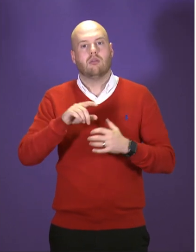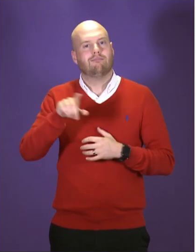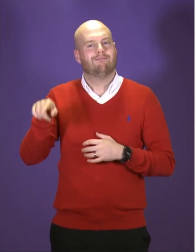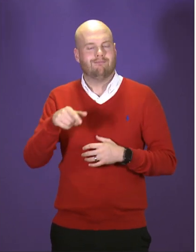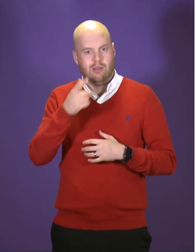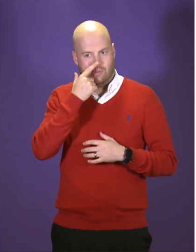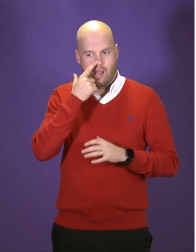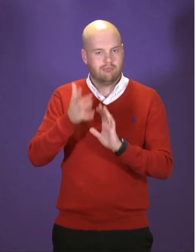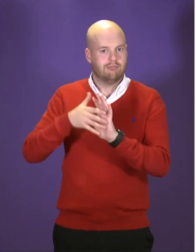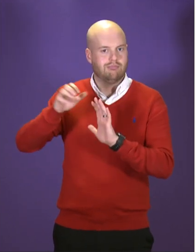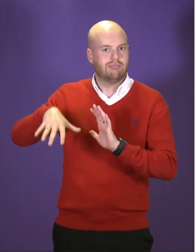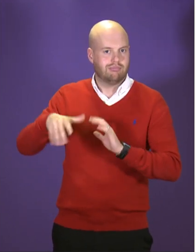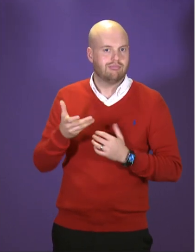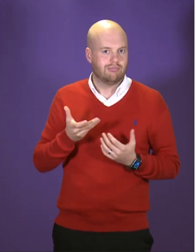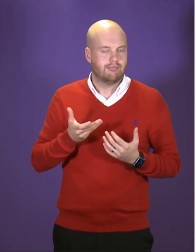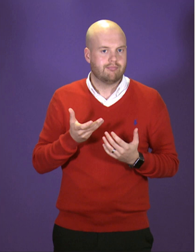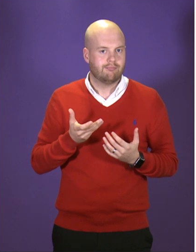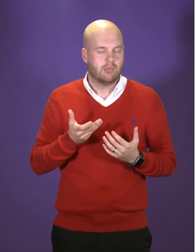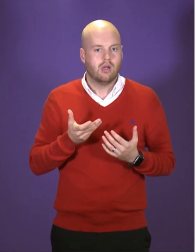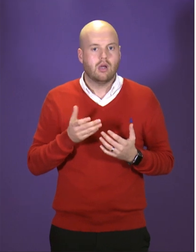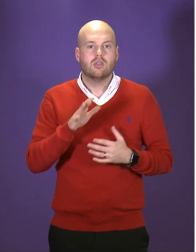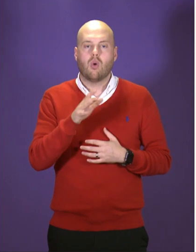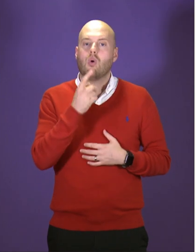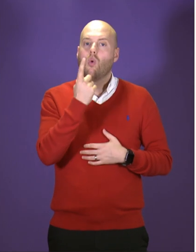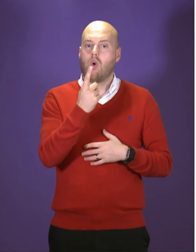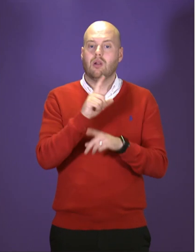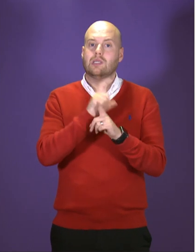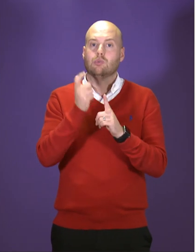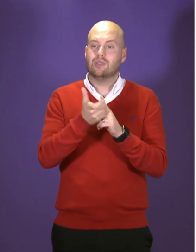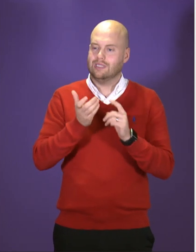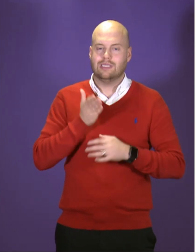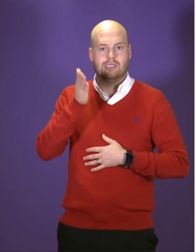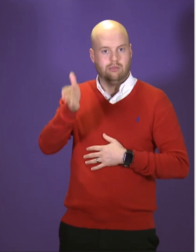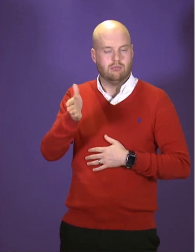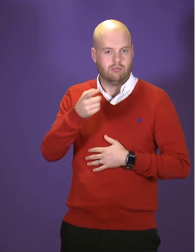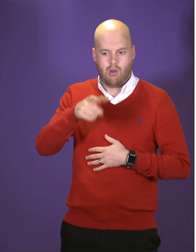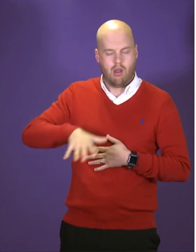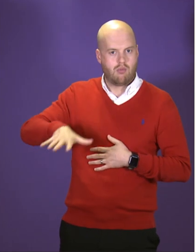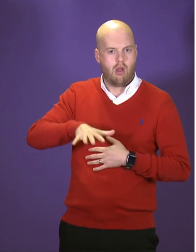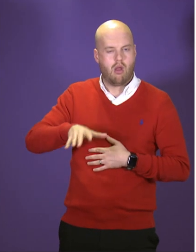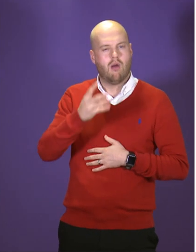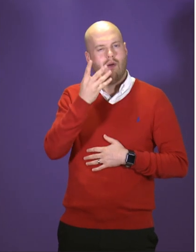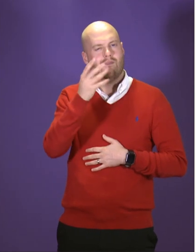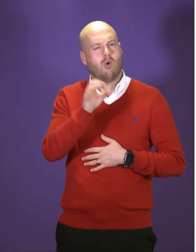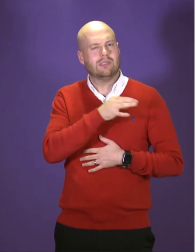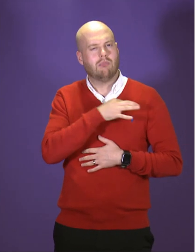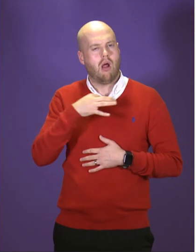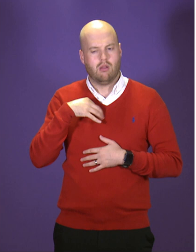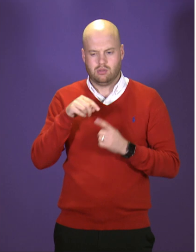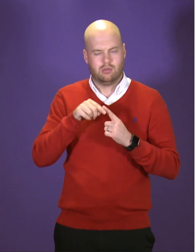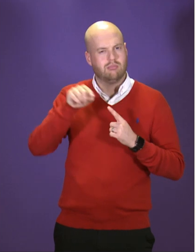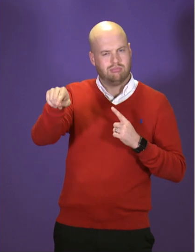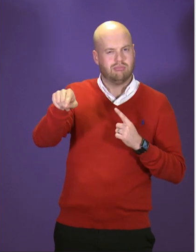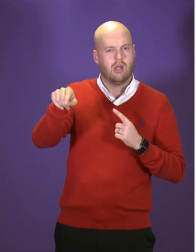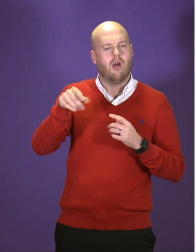Aboriginal. This one particular community that we were taken to outside of Kalgoorlie, 40 miles outside of Kalgoorlie,